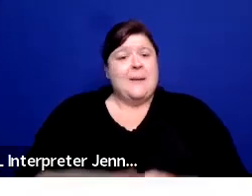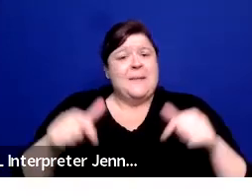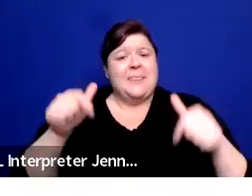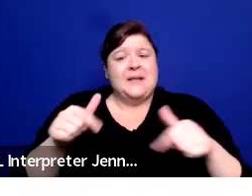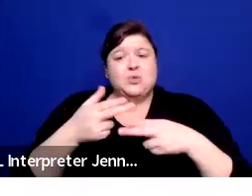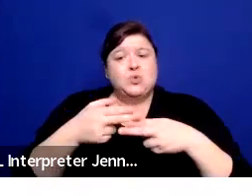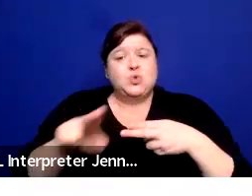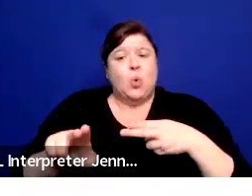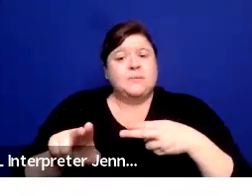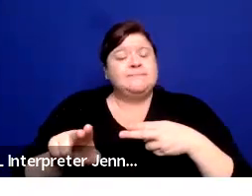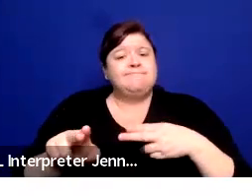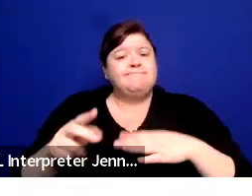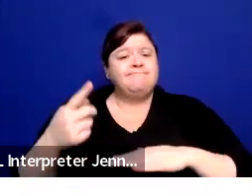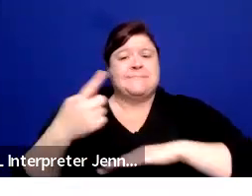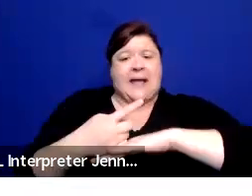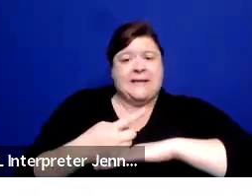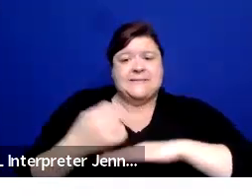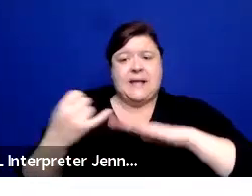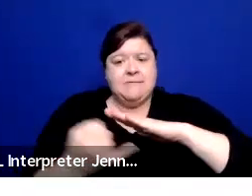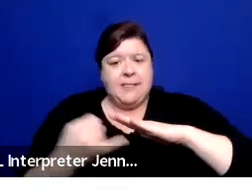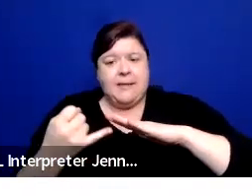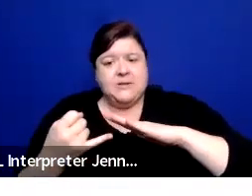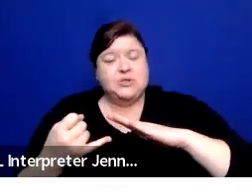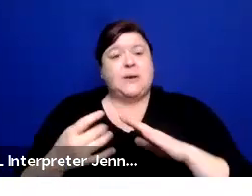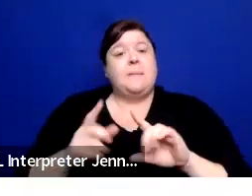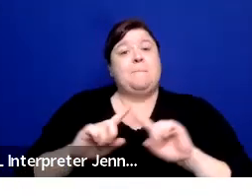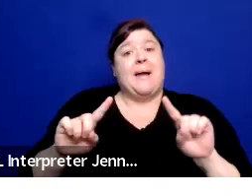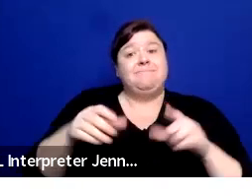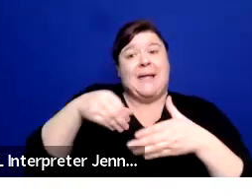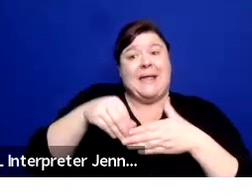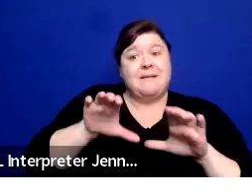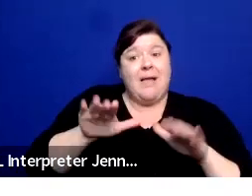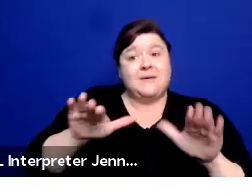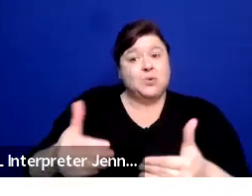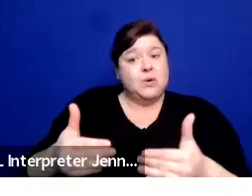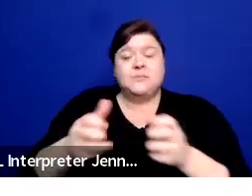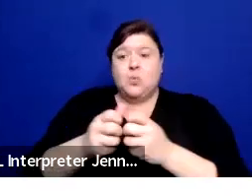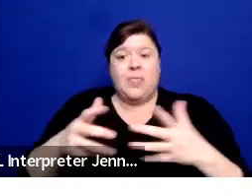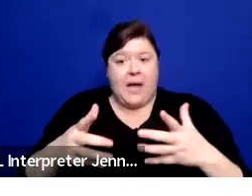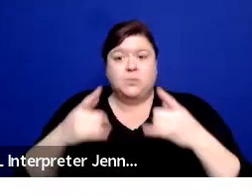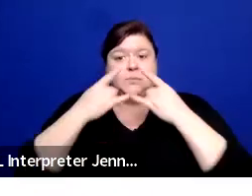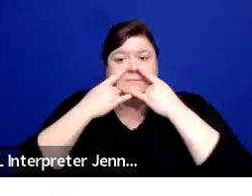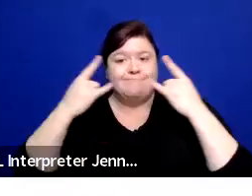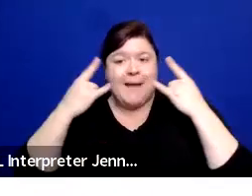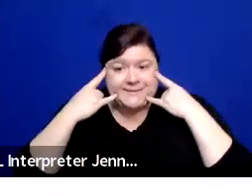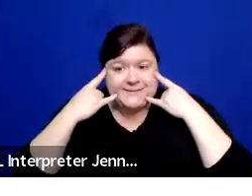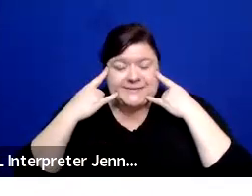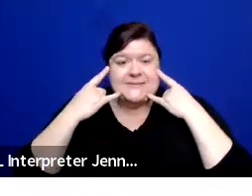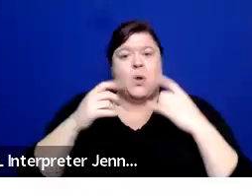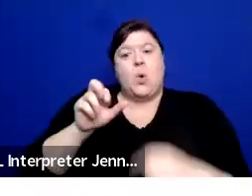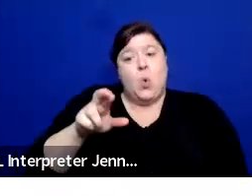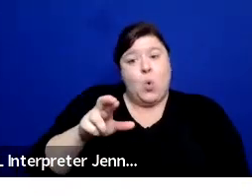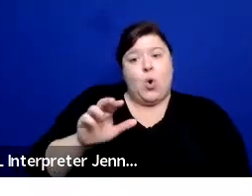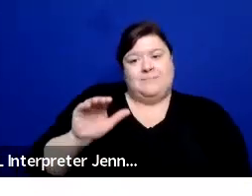shortened guidance, or in classrooms where there's not universal masking, for example, in classrooms of infants and young toddlers,